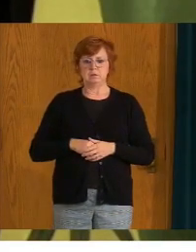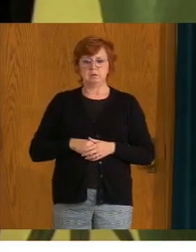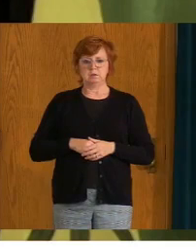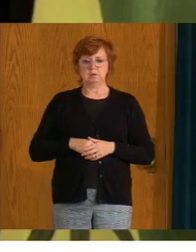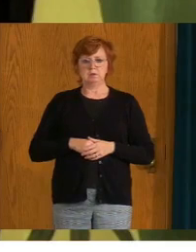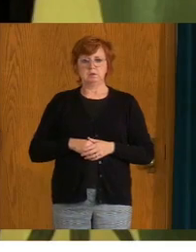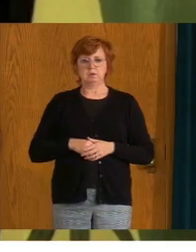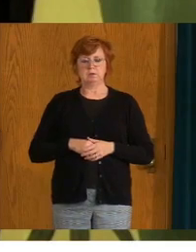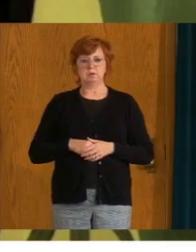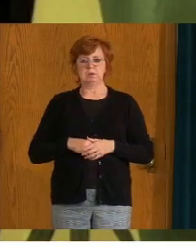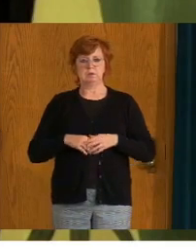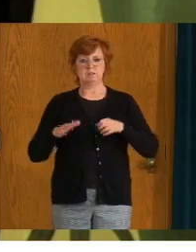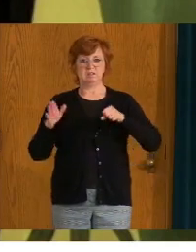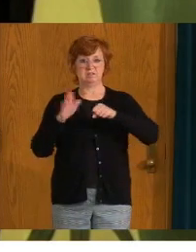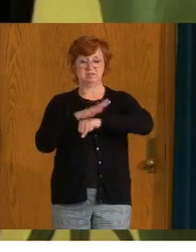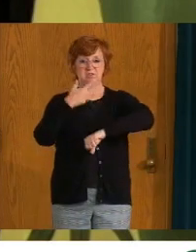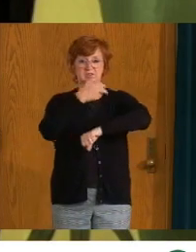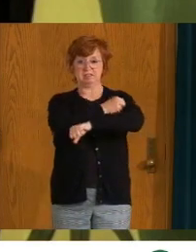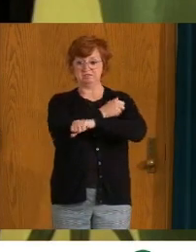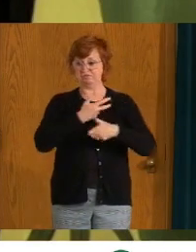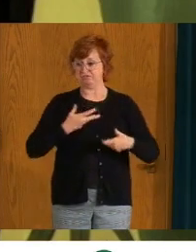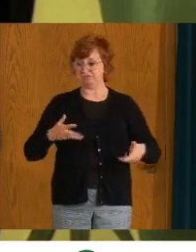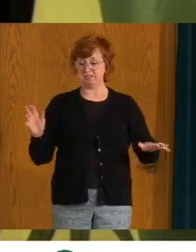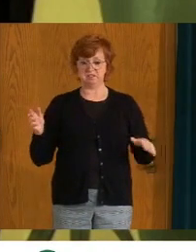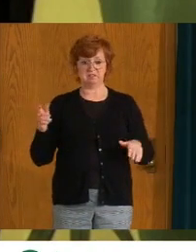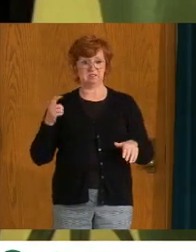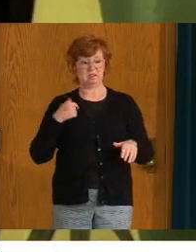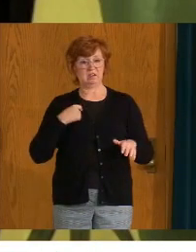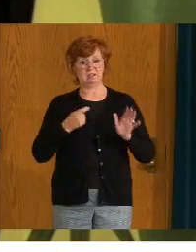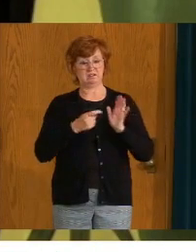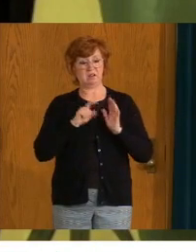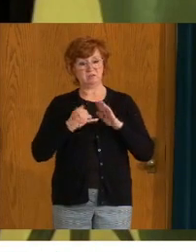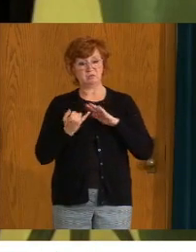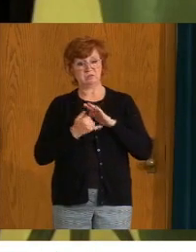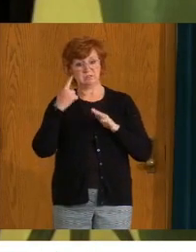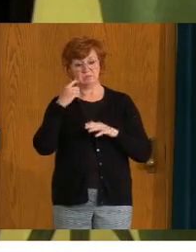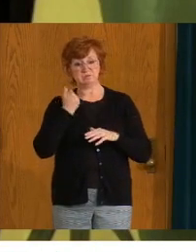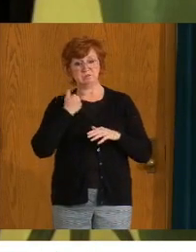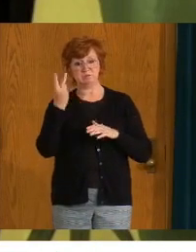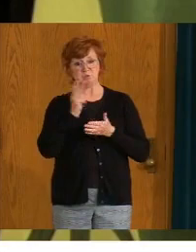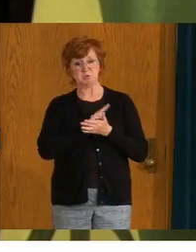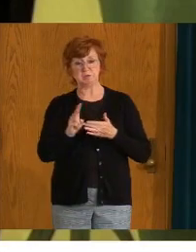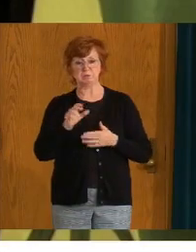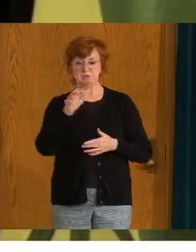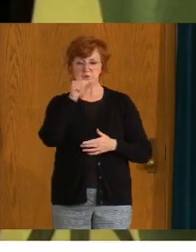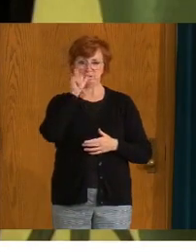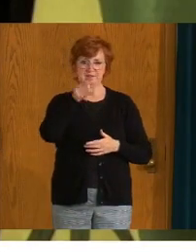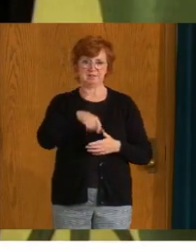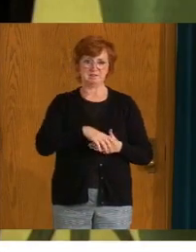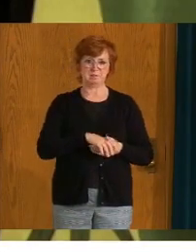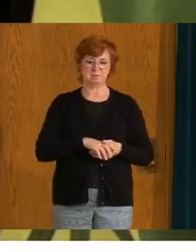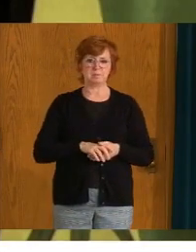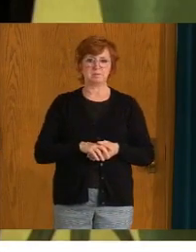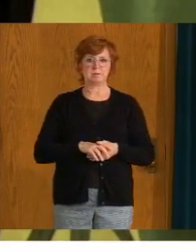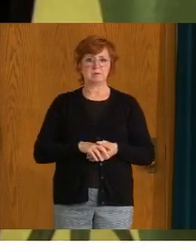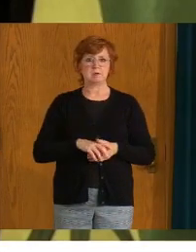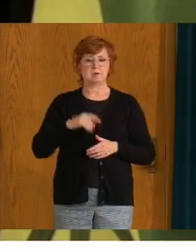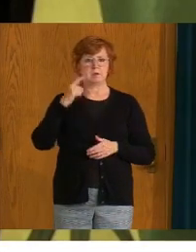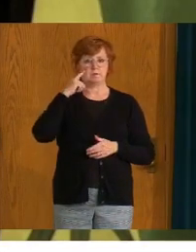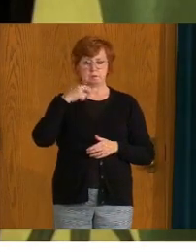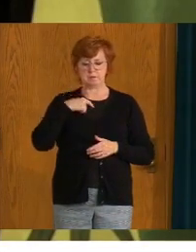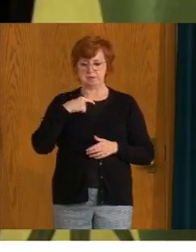someone with COVID, is no longer there. You will then not have to self-isolate for those 2 weeks. I myself self-isolated with my wife for